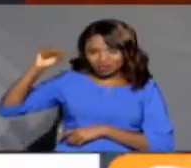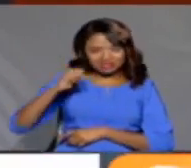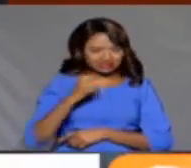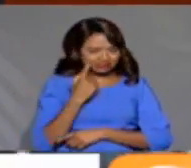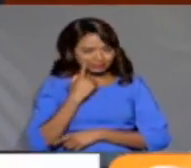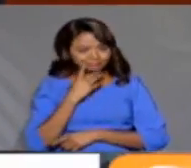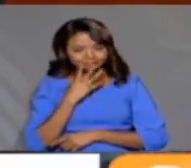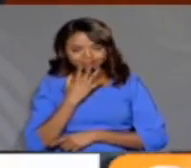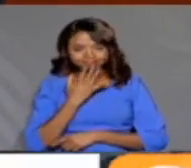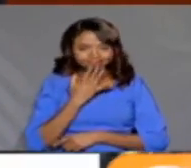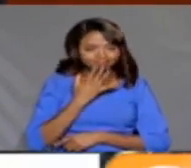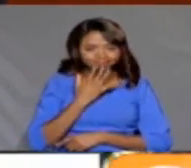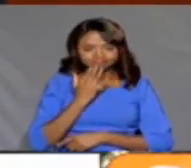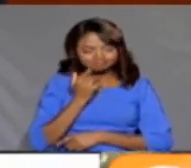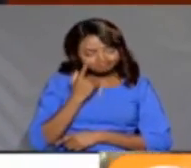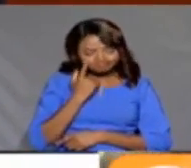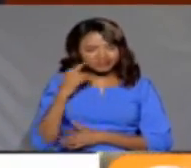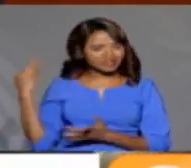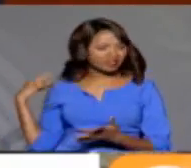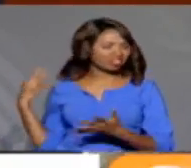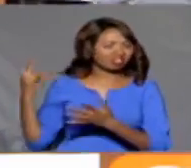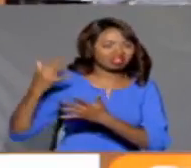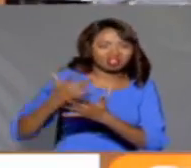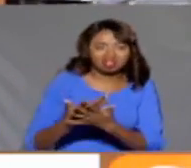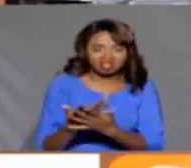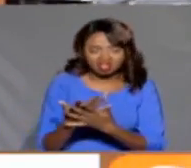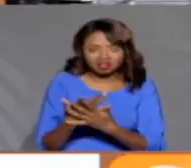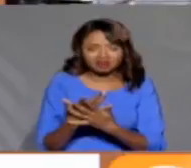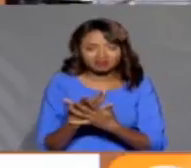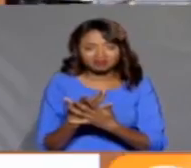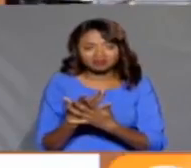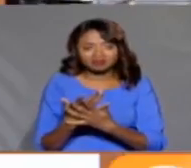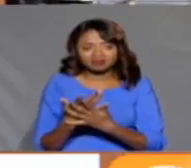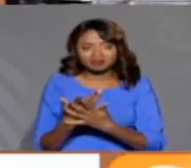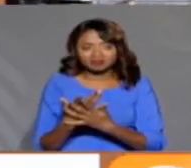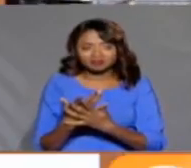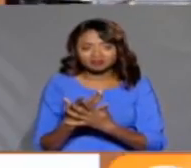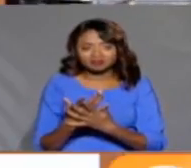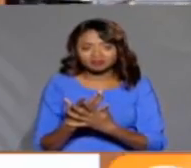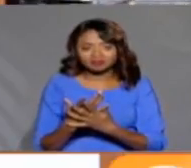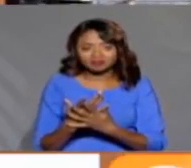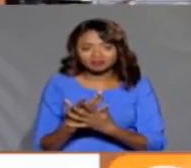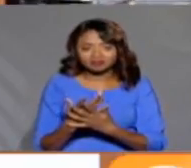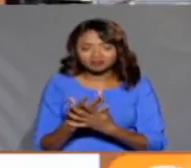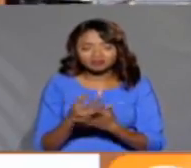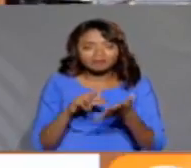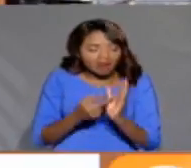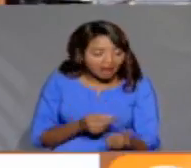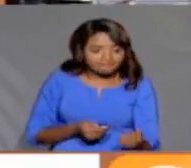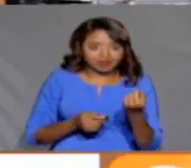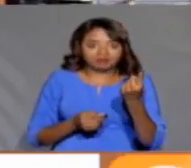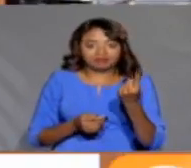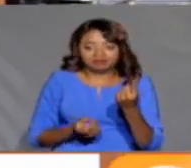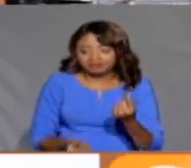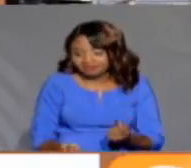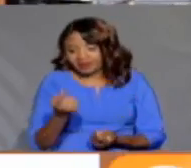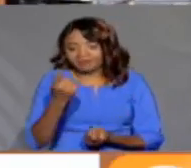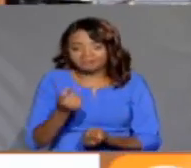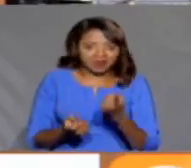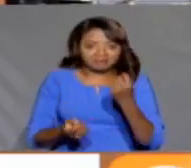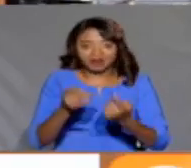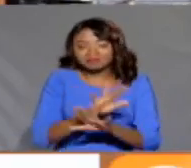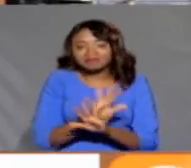in which for a while it was seen as being propped up, even if they may not have been